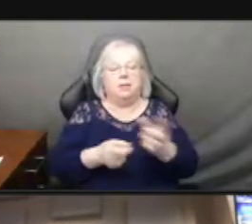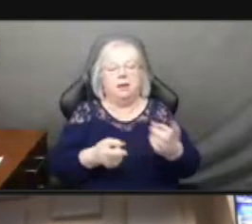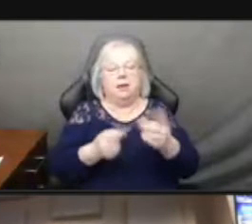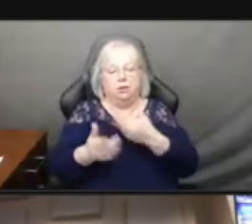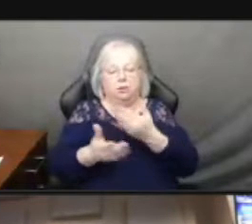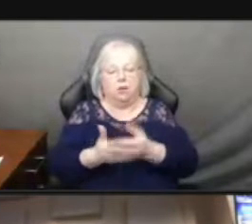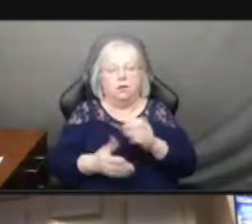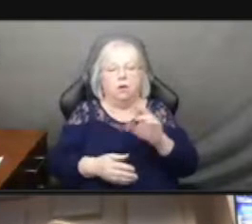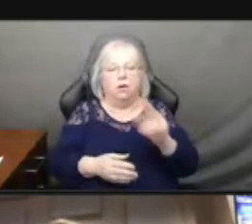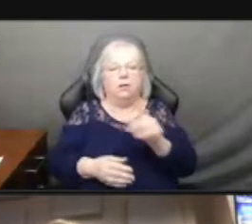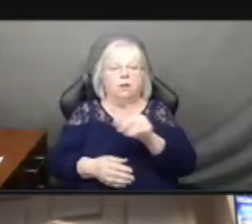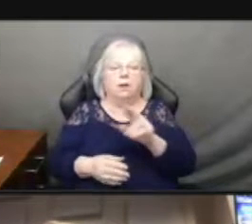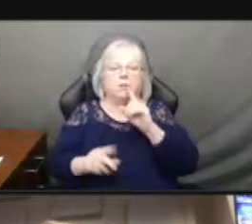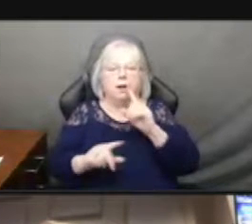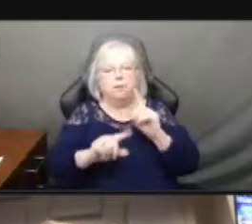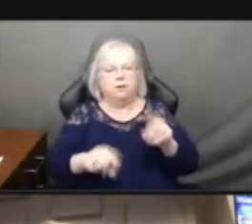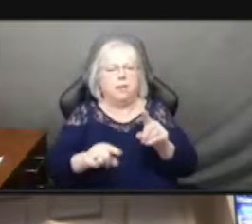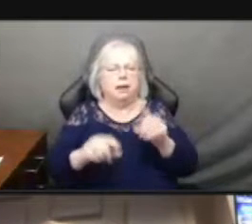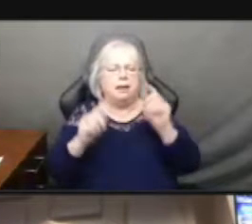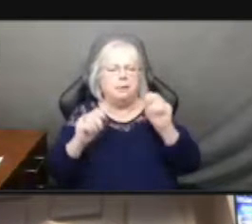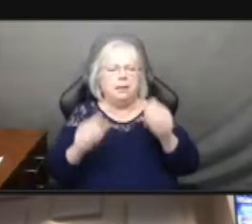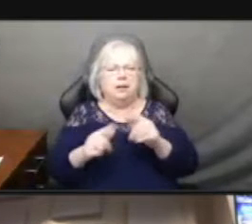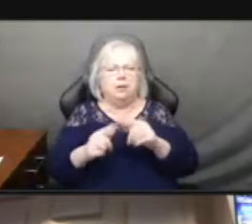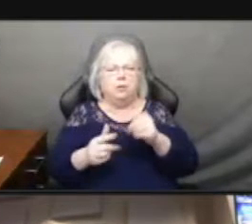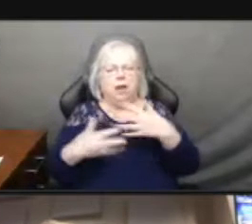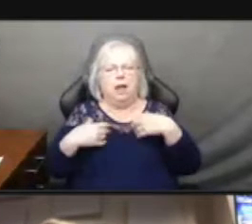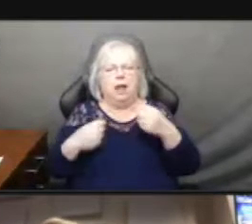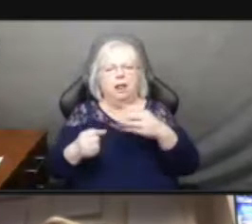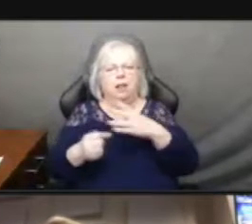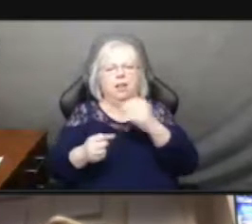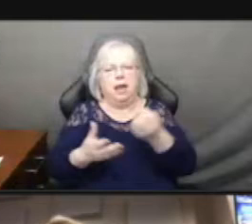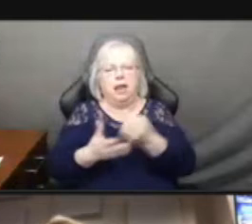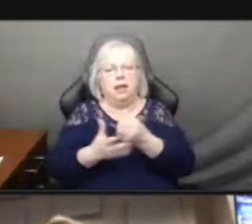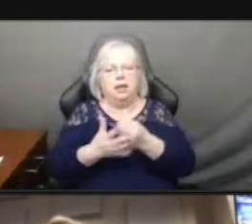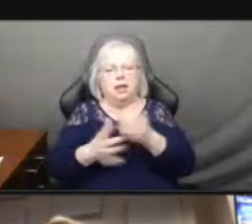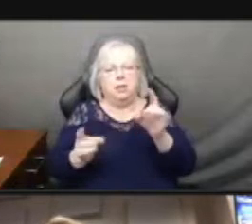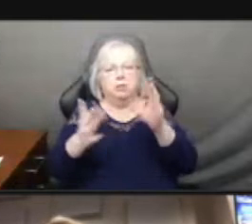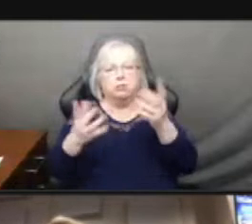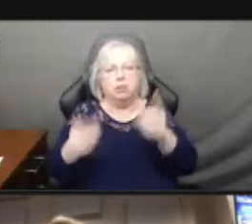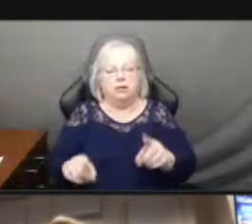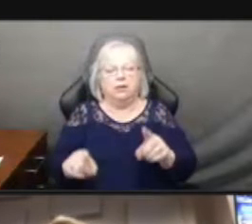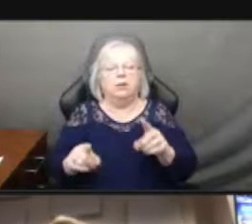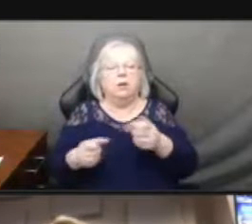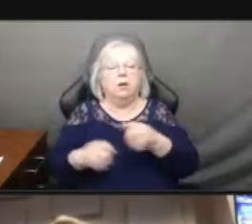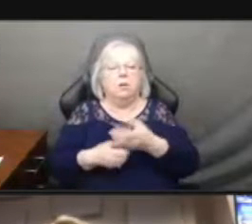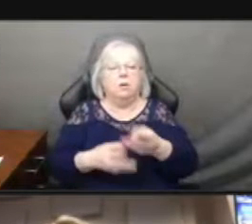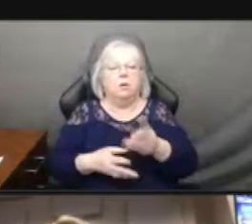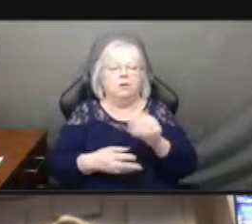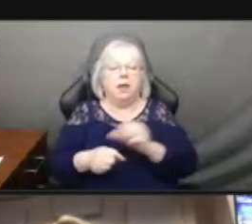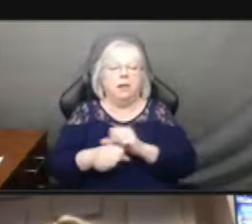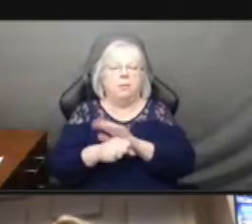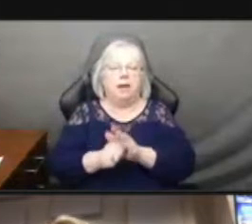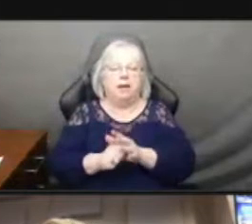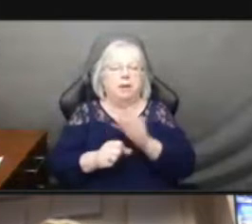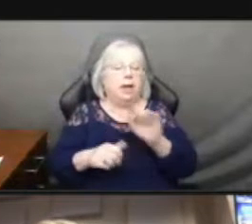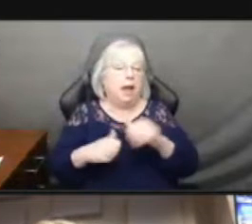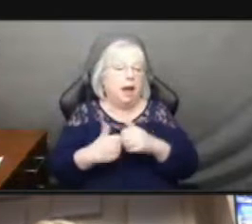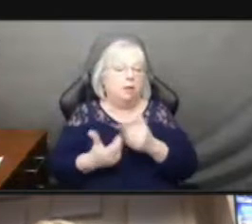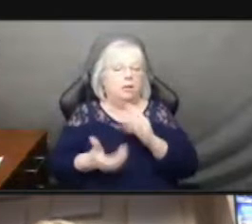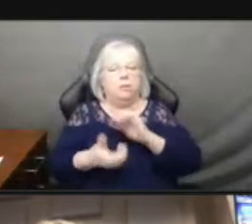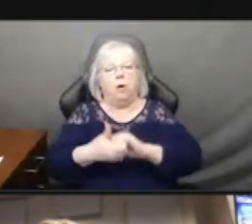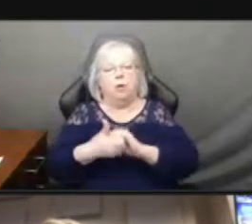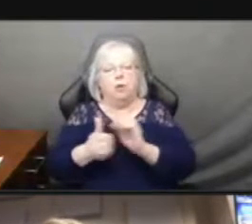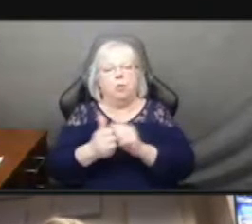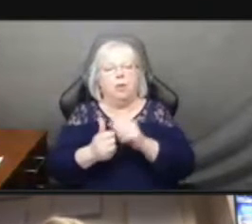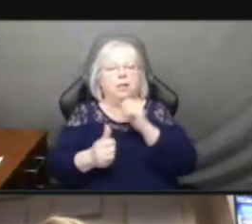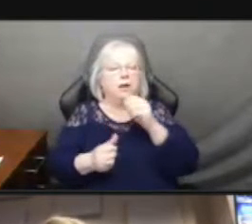the city of Little Rock responded immediately to the health and economic crisis caused by the pandemic by partnering with nonprofits, the